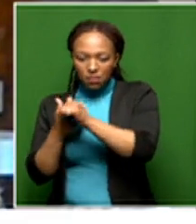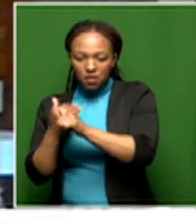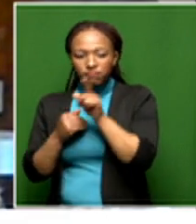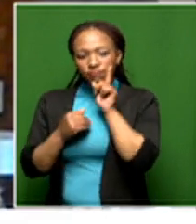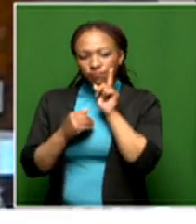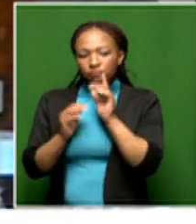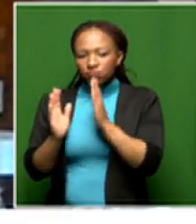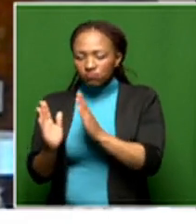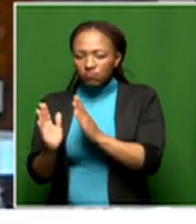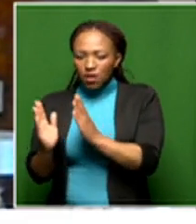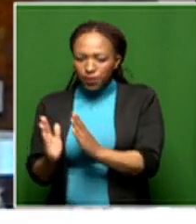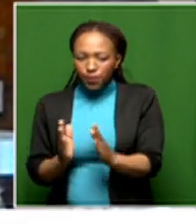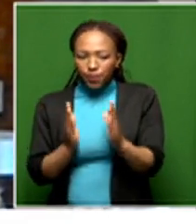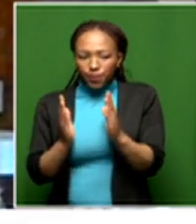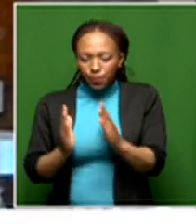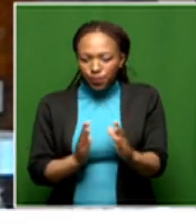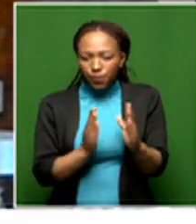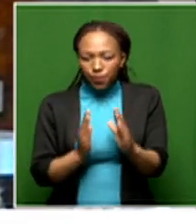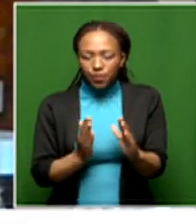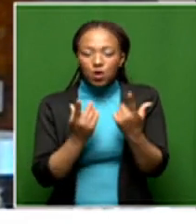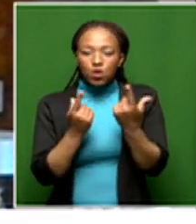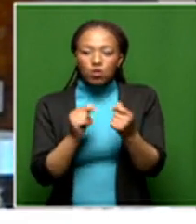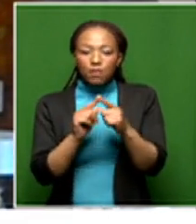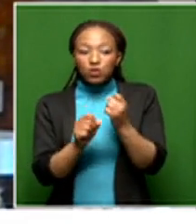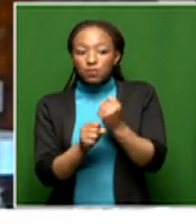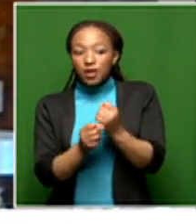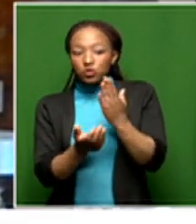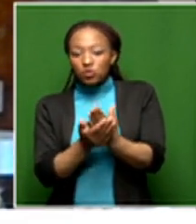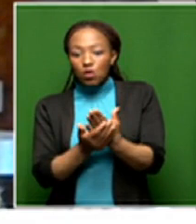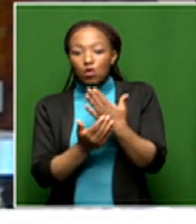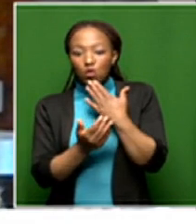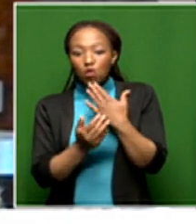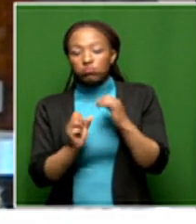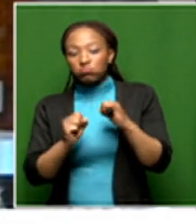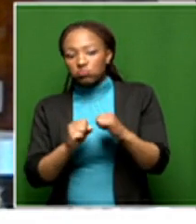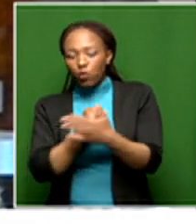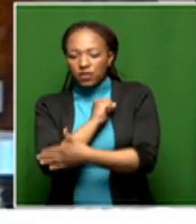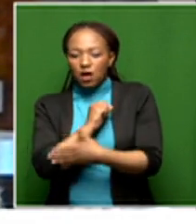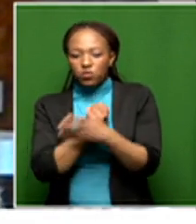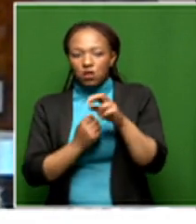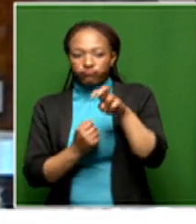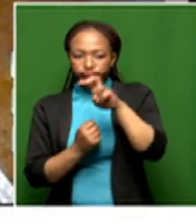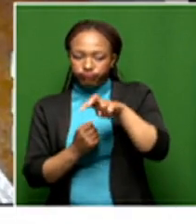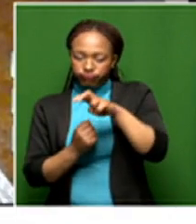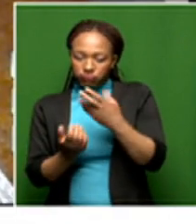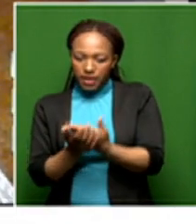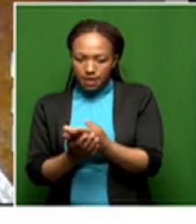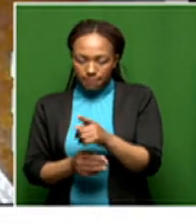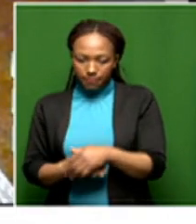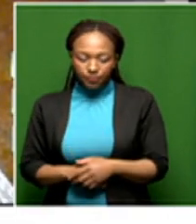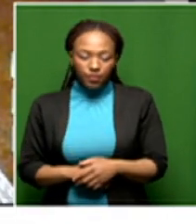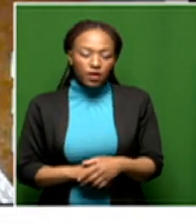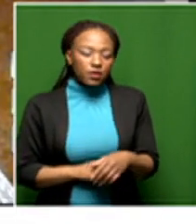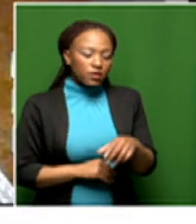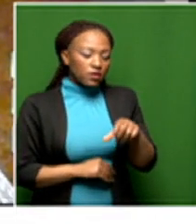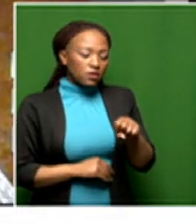do it steadily, but also essentially getting that forex that we need for balance of payments as a country. So, Sisa, as you say, the